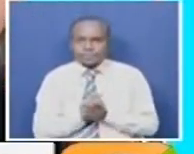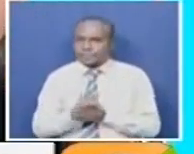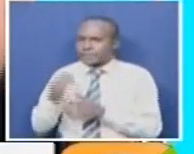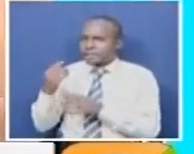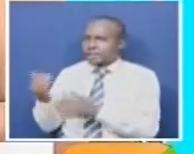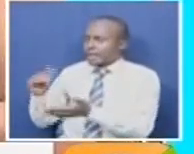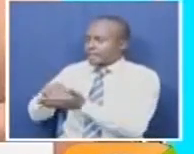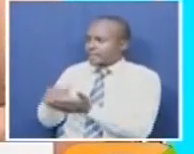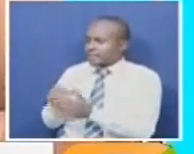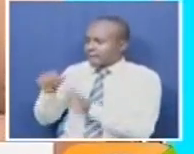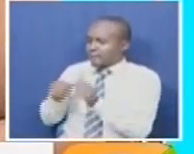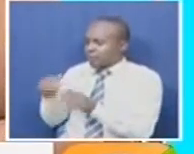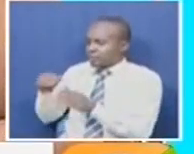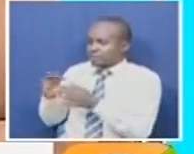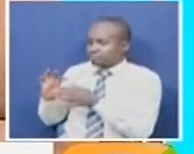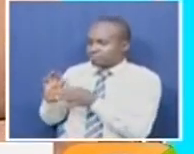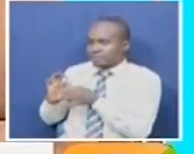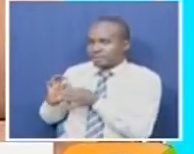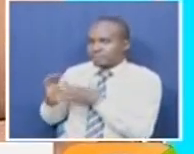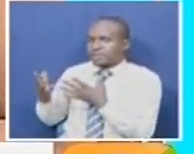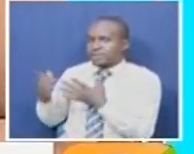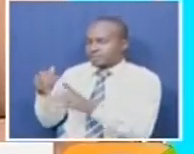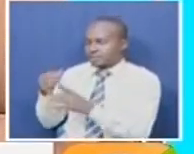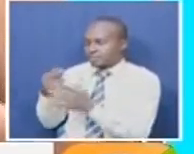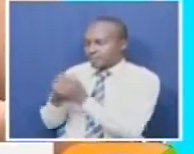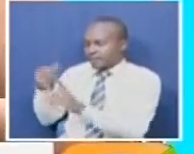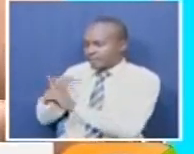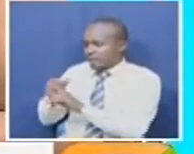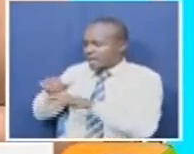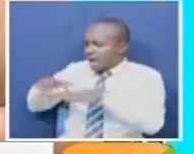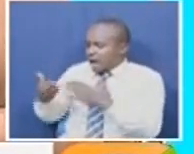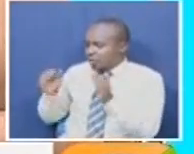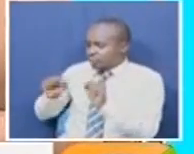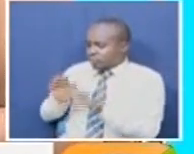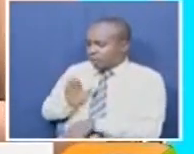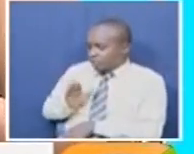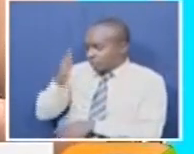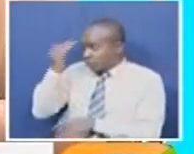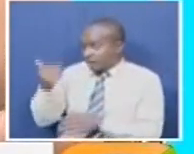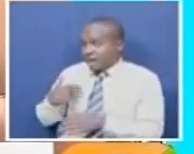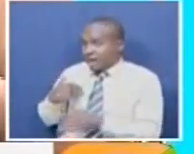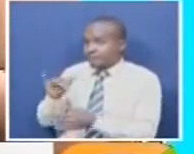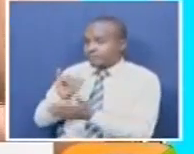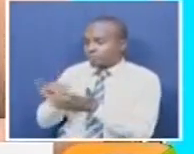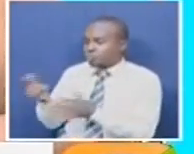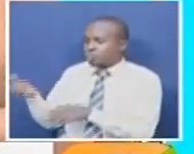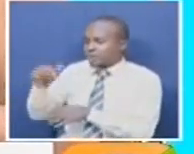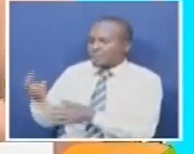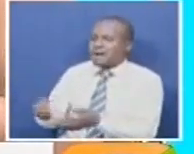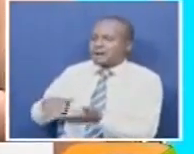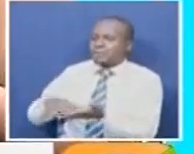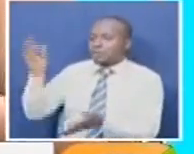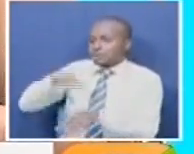once again, just about intimate partner violence, how can a woman, because there are those that come to you repeatedly, I'm sure,